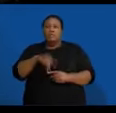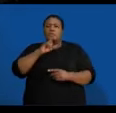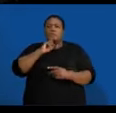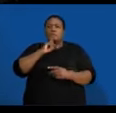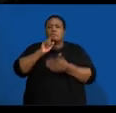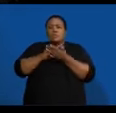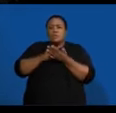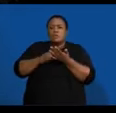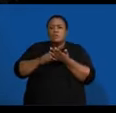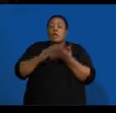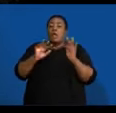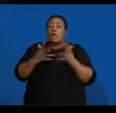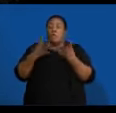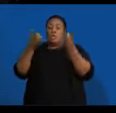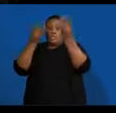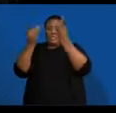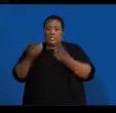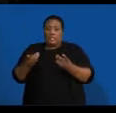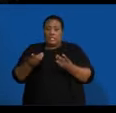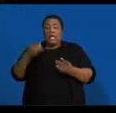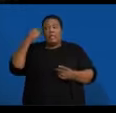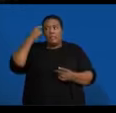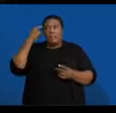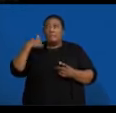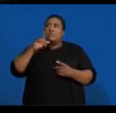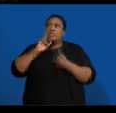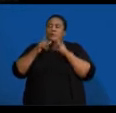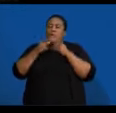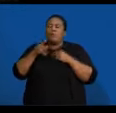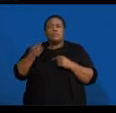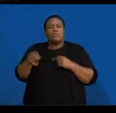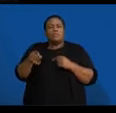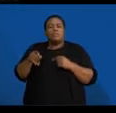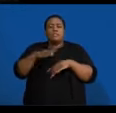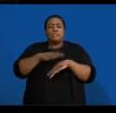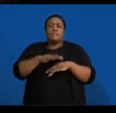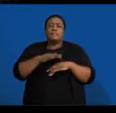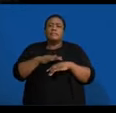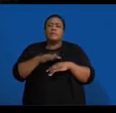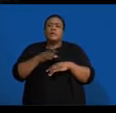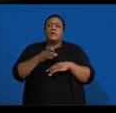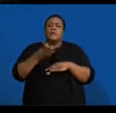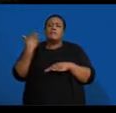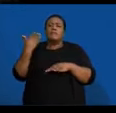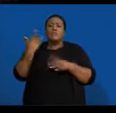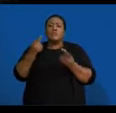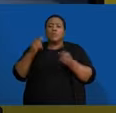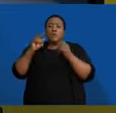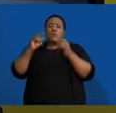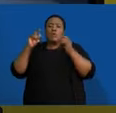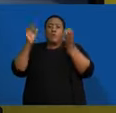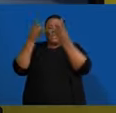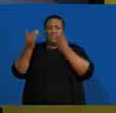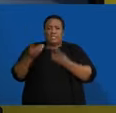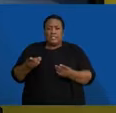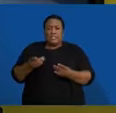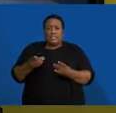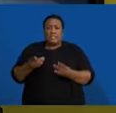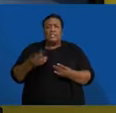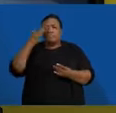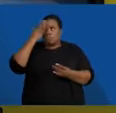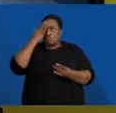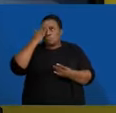stats mode. I think I spoke about this when we were talking about statistics and the least regression line. You need to know how